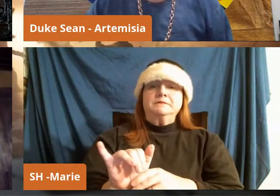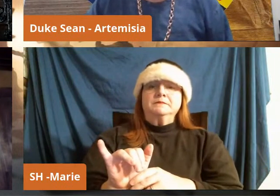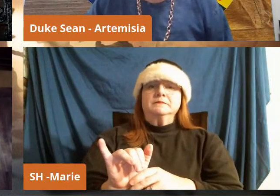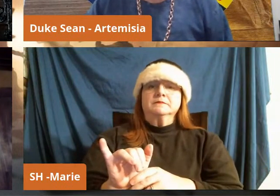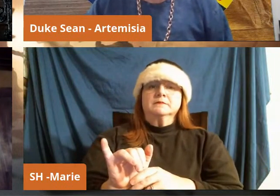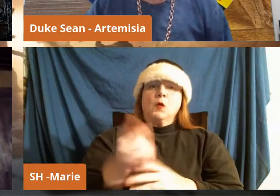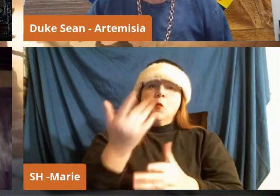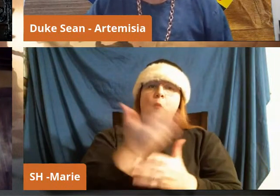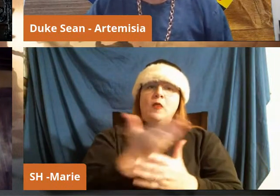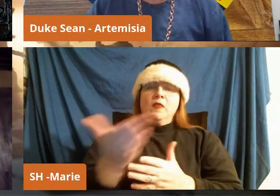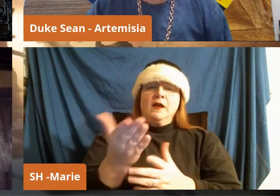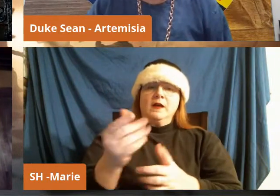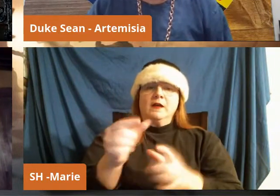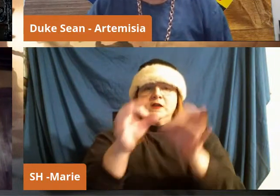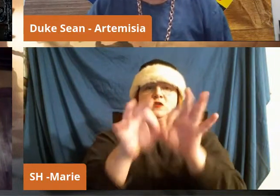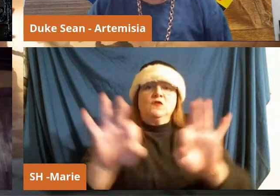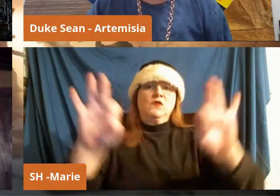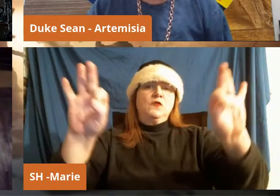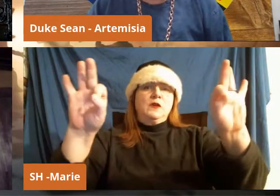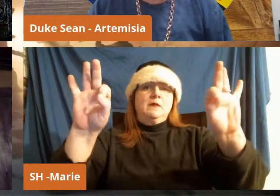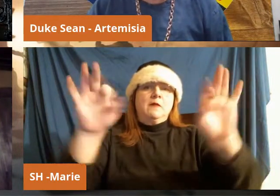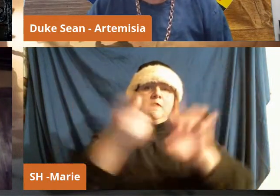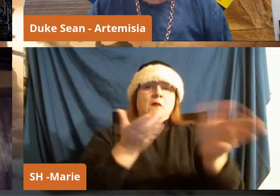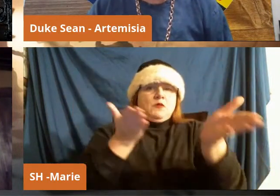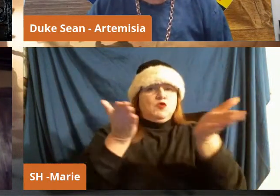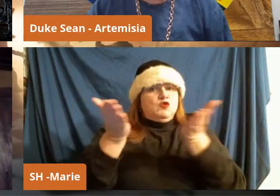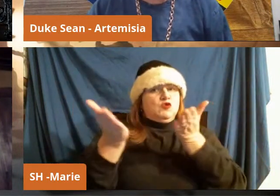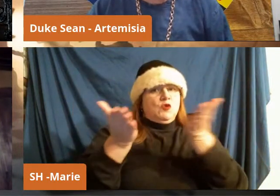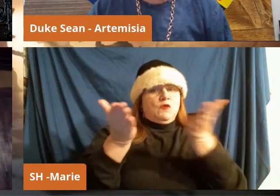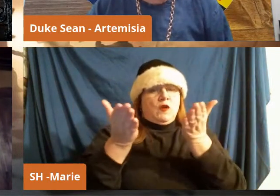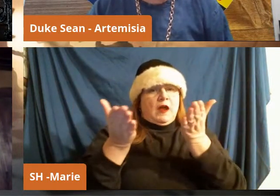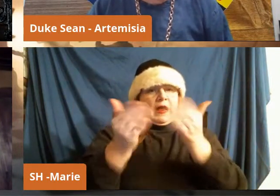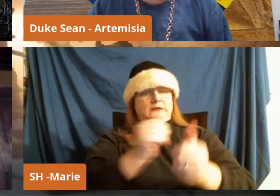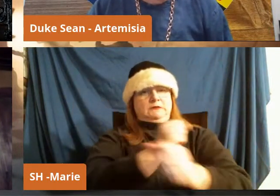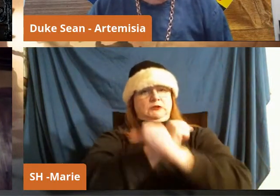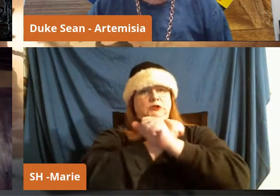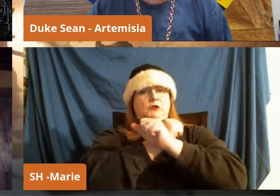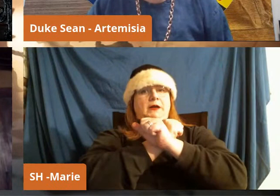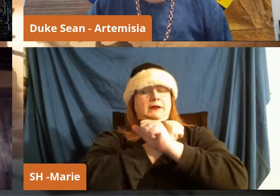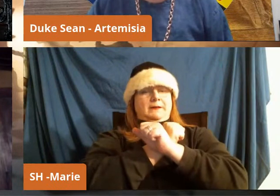So one thing they called it the freedom from servitude and restraint.